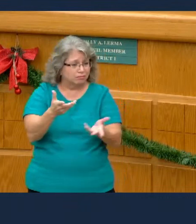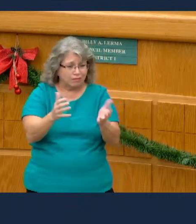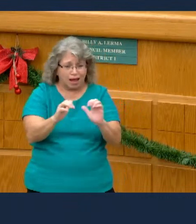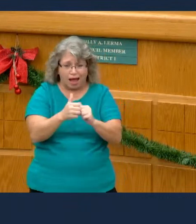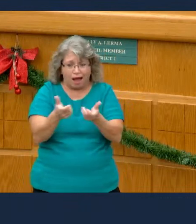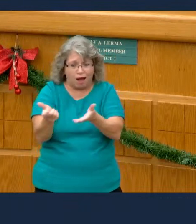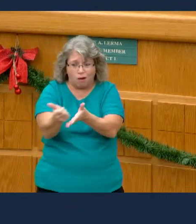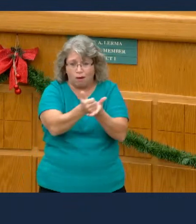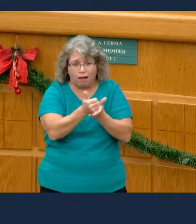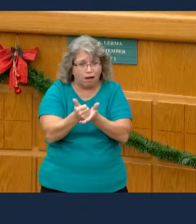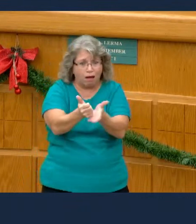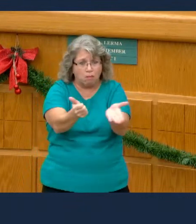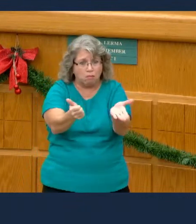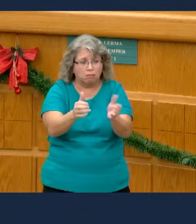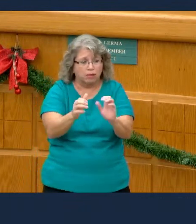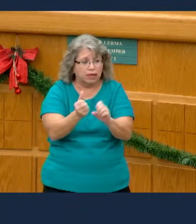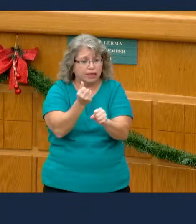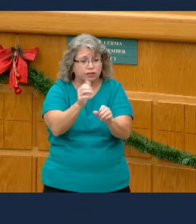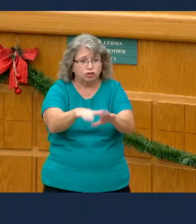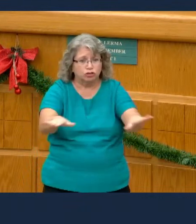vaccinated?